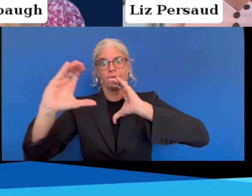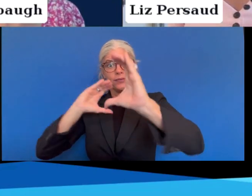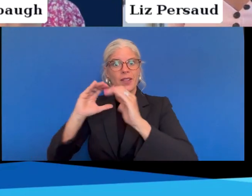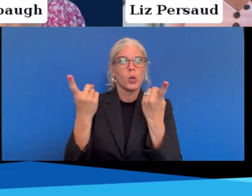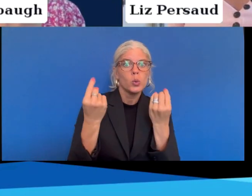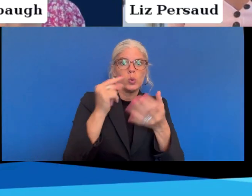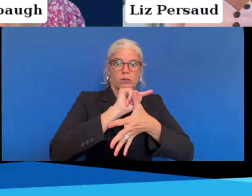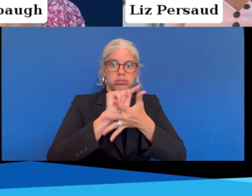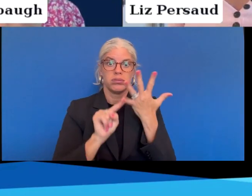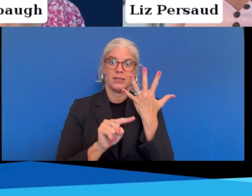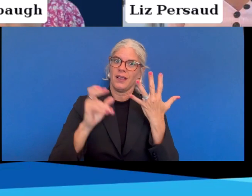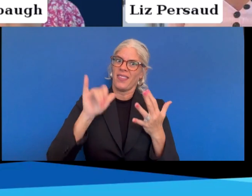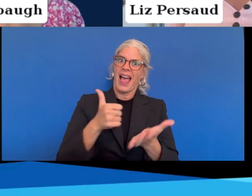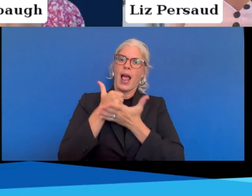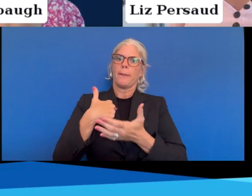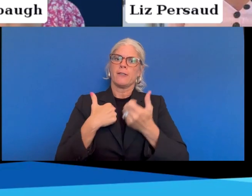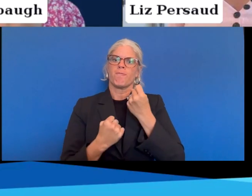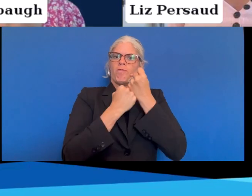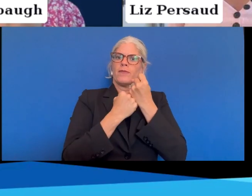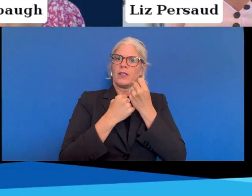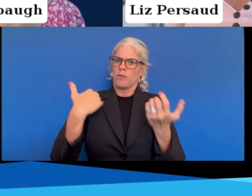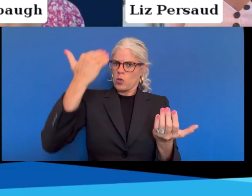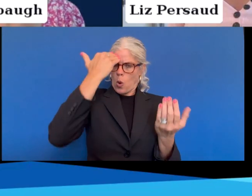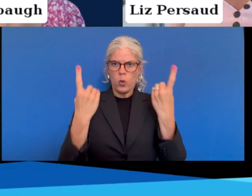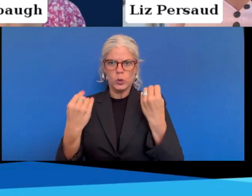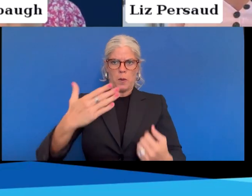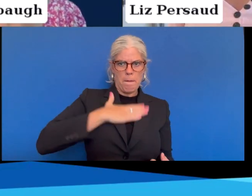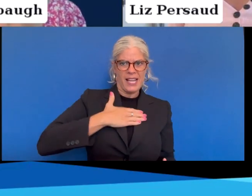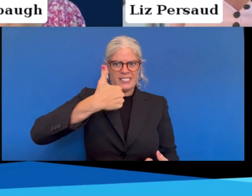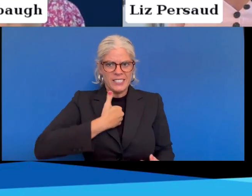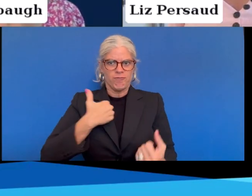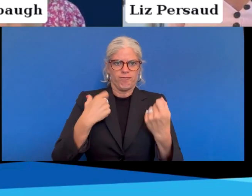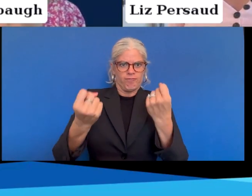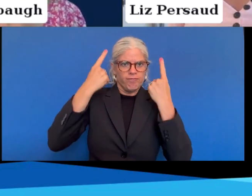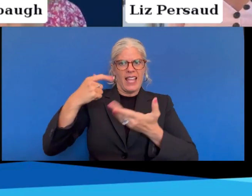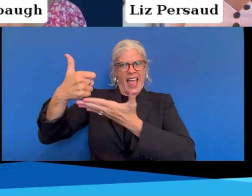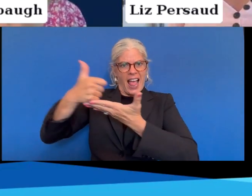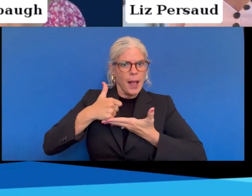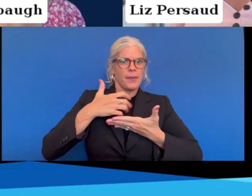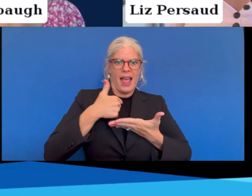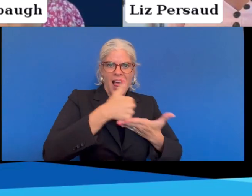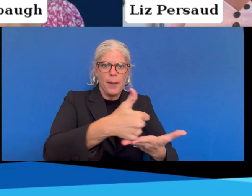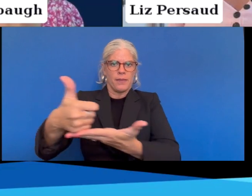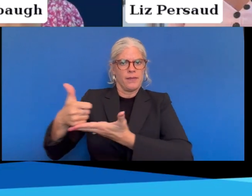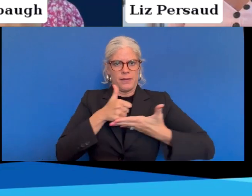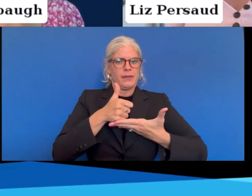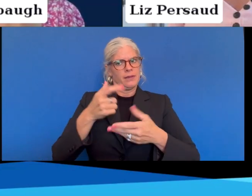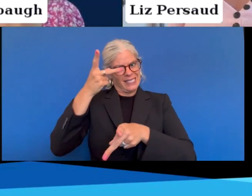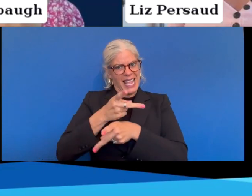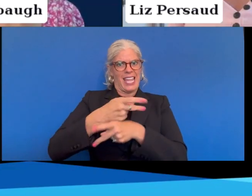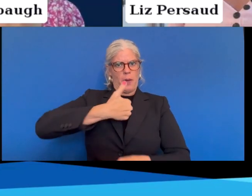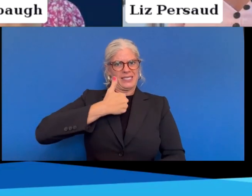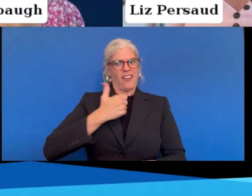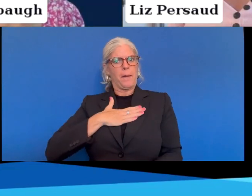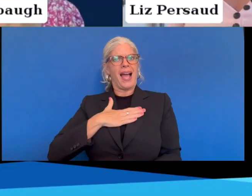care, that does give you a leg up in just helping, yourself and to help other people understand